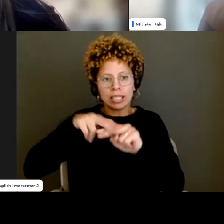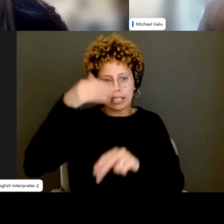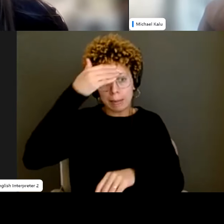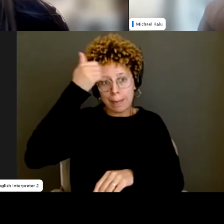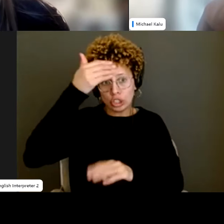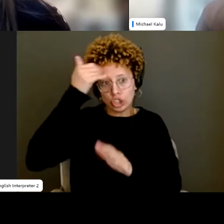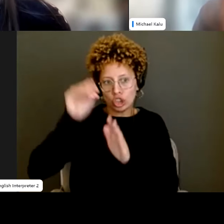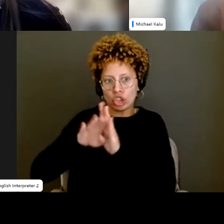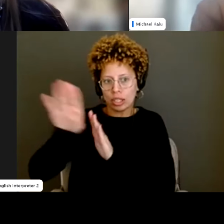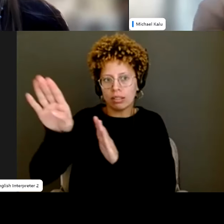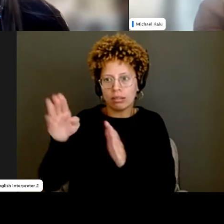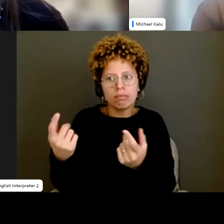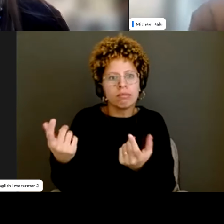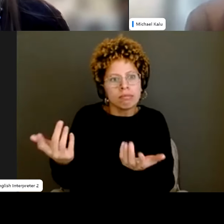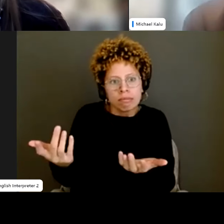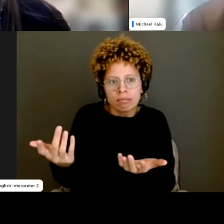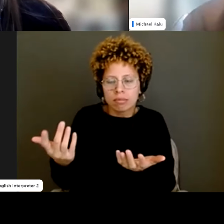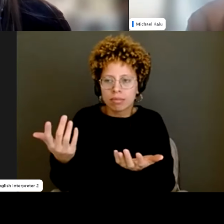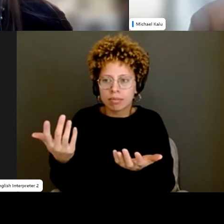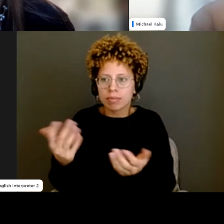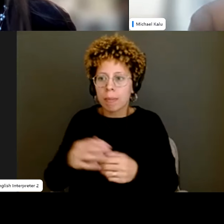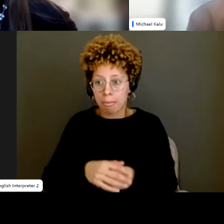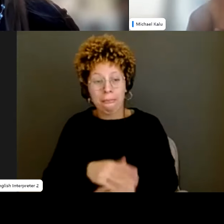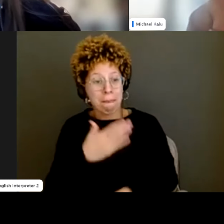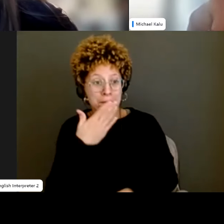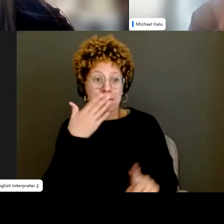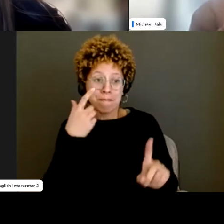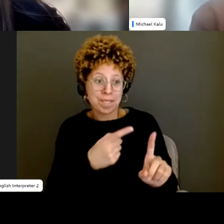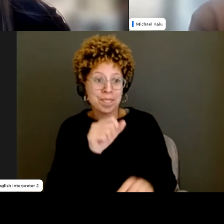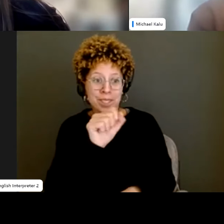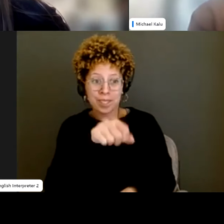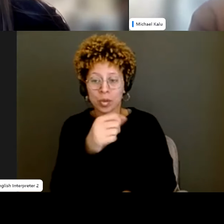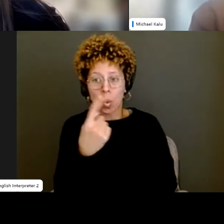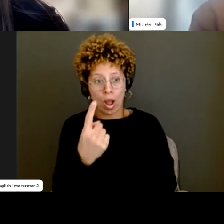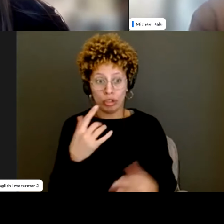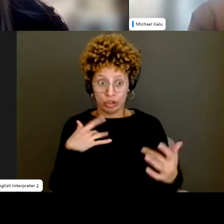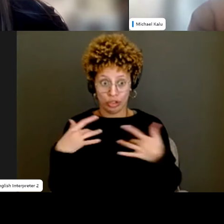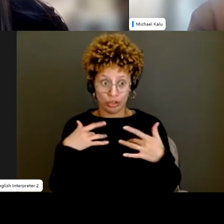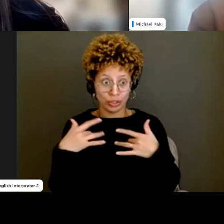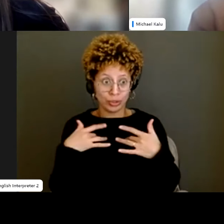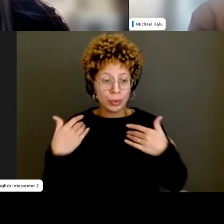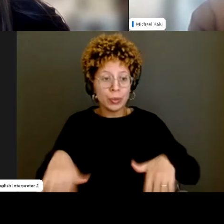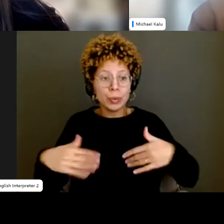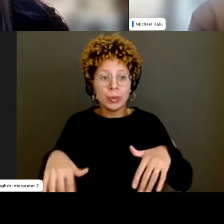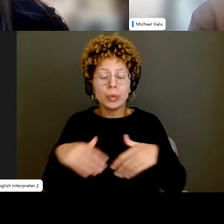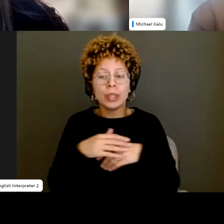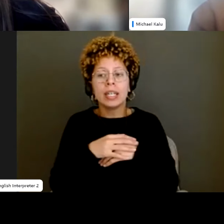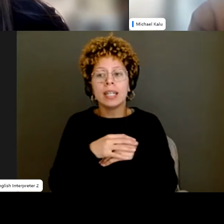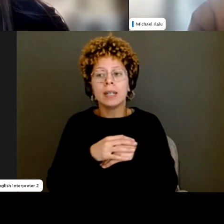That was a good point. Yeah, it's a very great point. One major concern we should